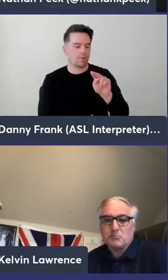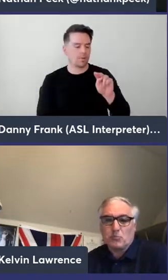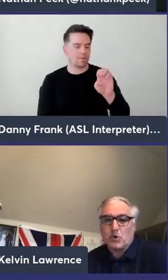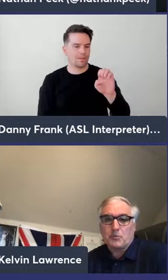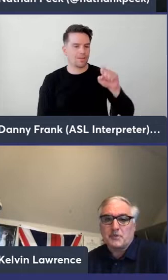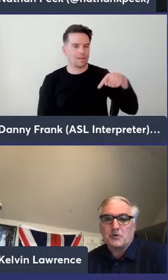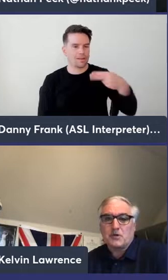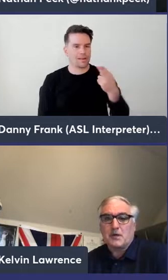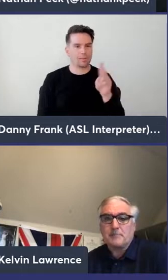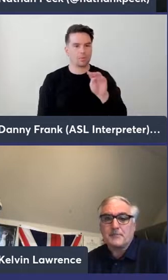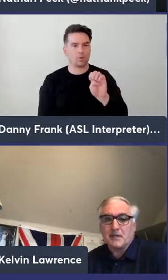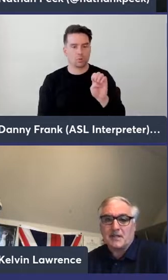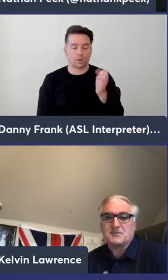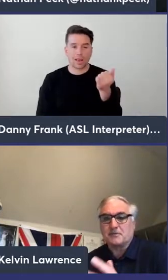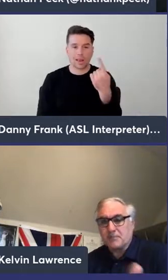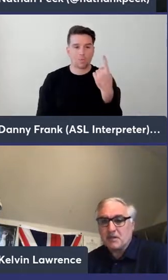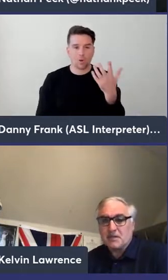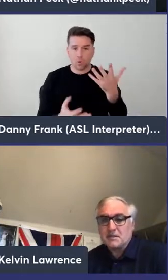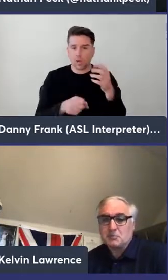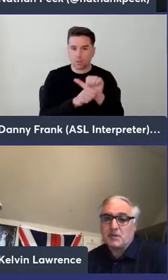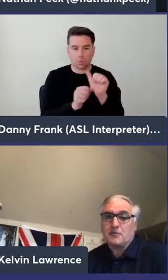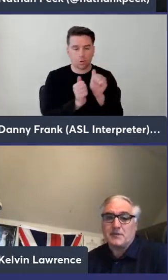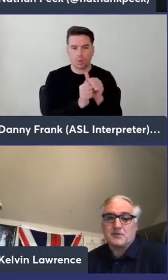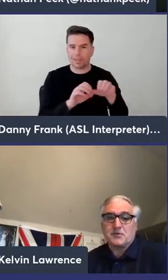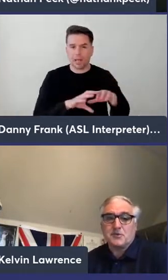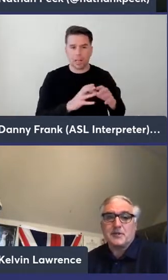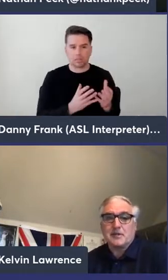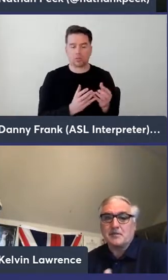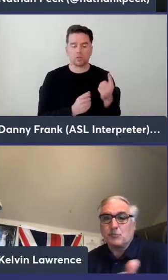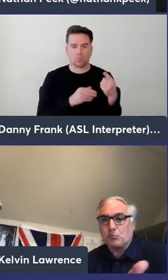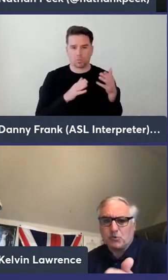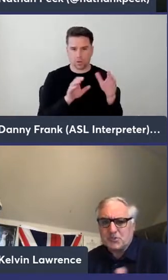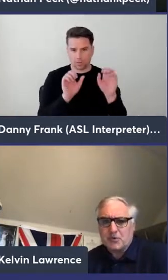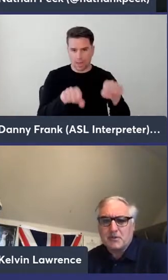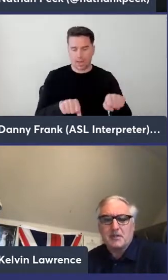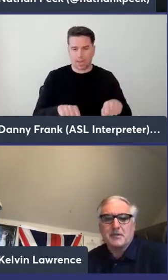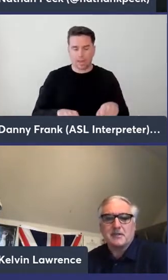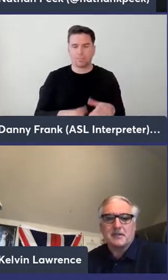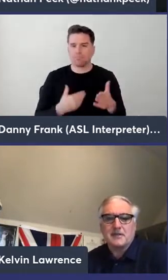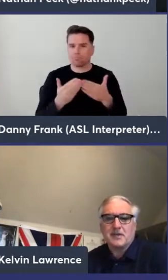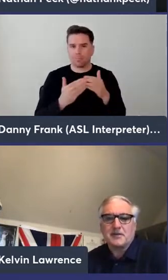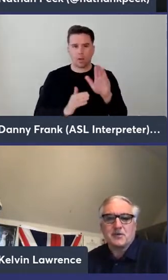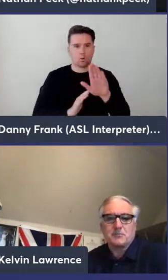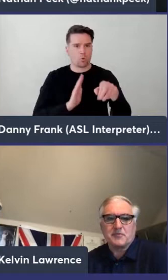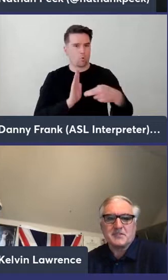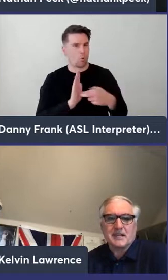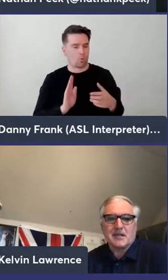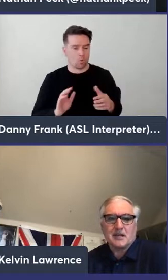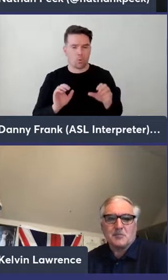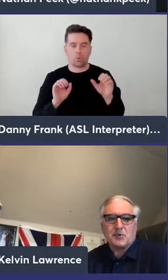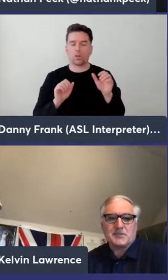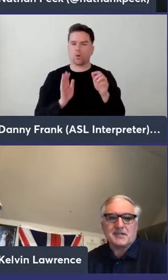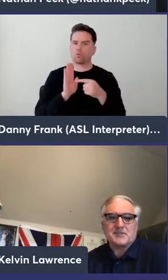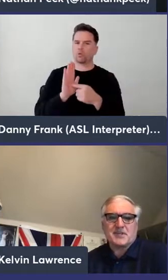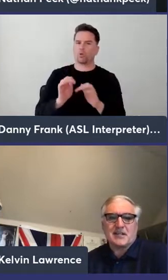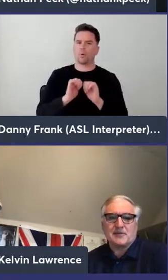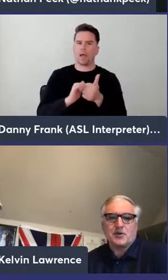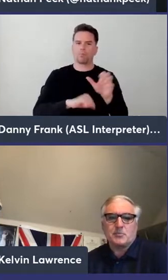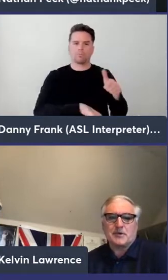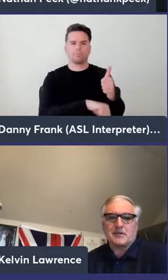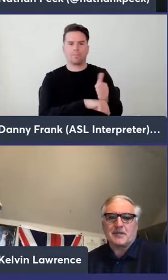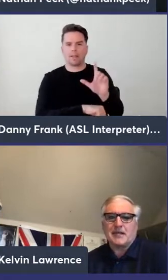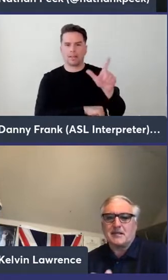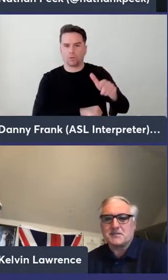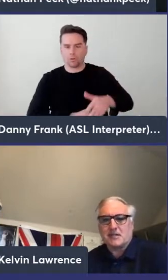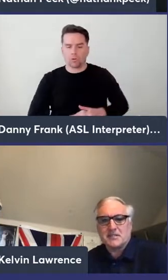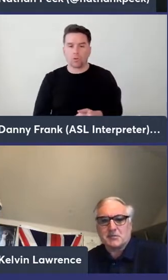wants to work with the cluster, this is one of the ways you can do it. And we'll show a little bit later how you can provision that. But we just have to tell our